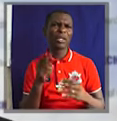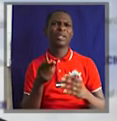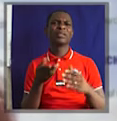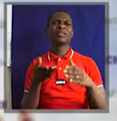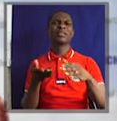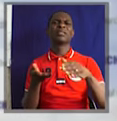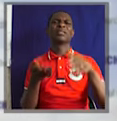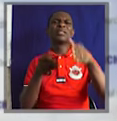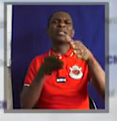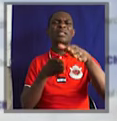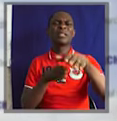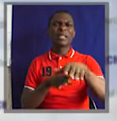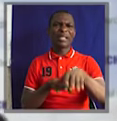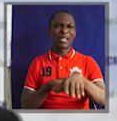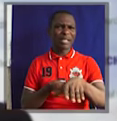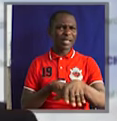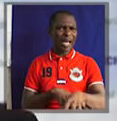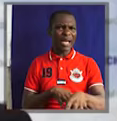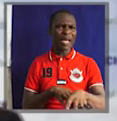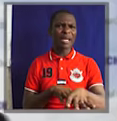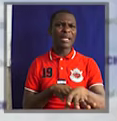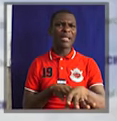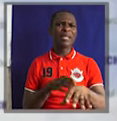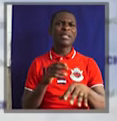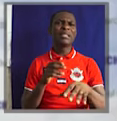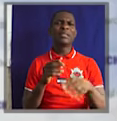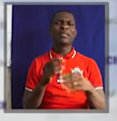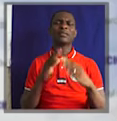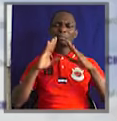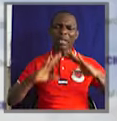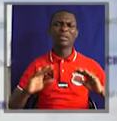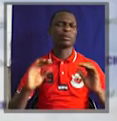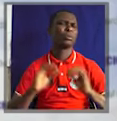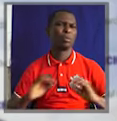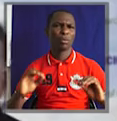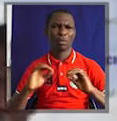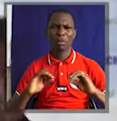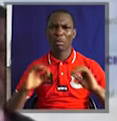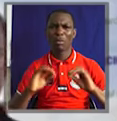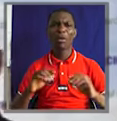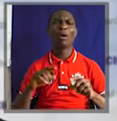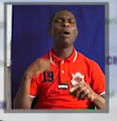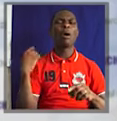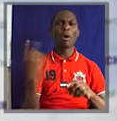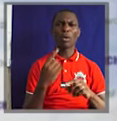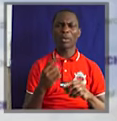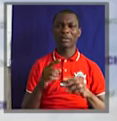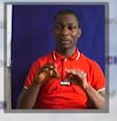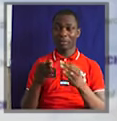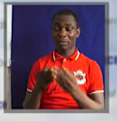ɔmo ewu a ɔmo nhyɛda ɛnto ɔmo kɔn ɛnwuo agye sɛ obi akɔkum abusuani